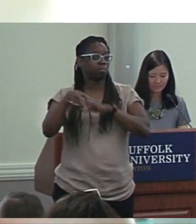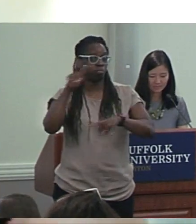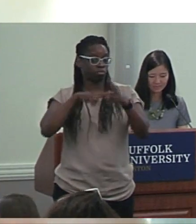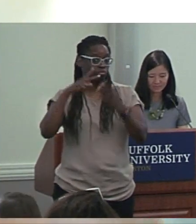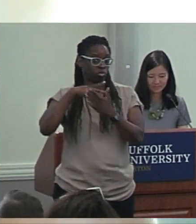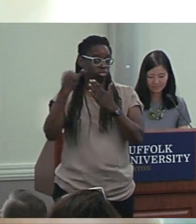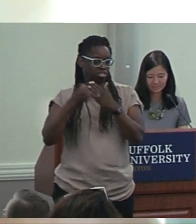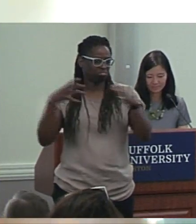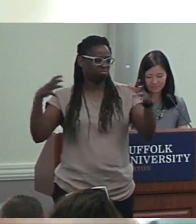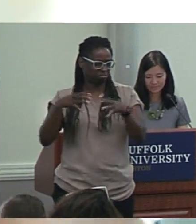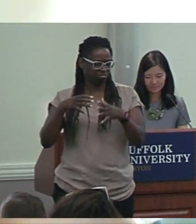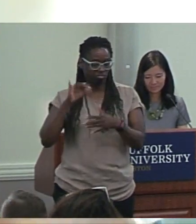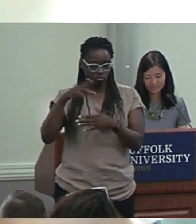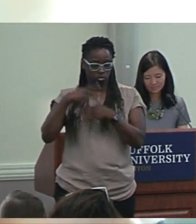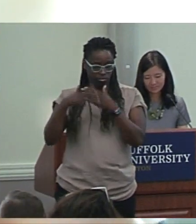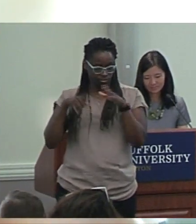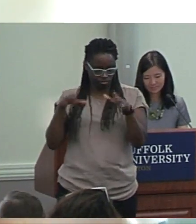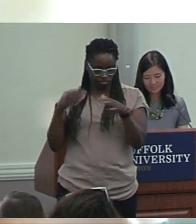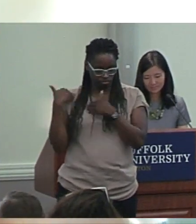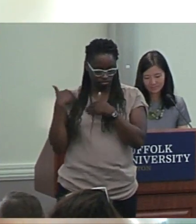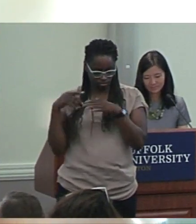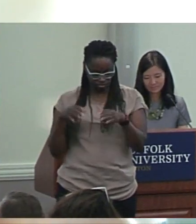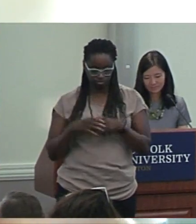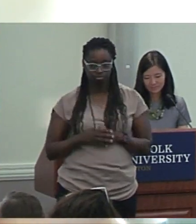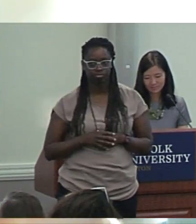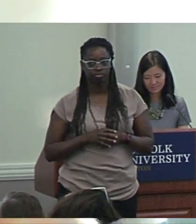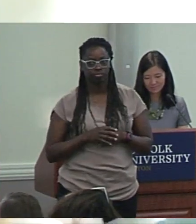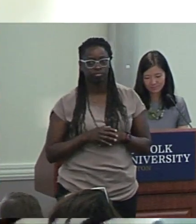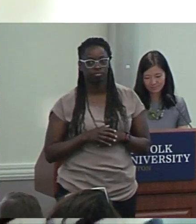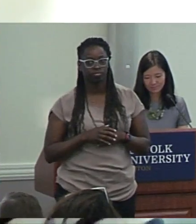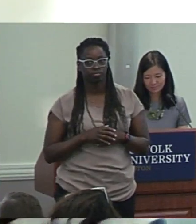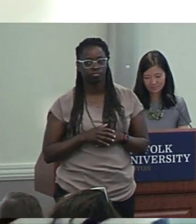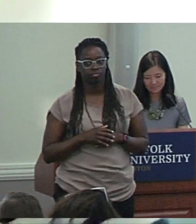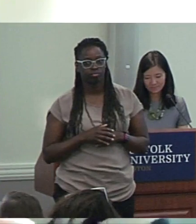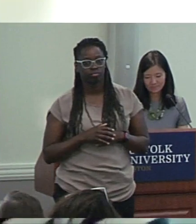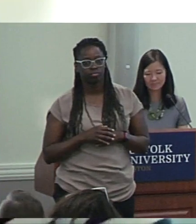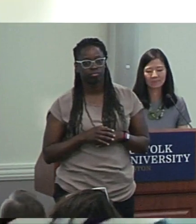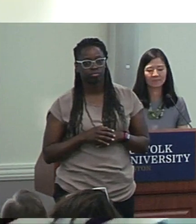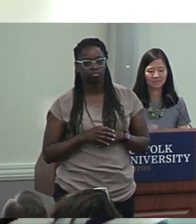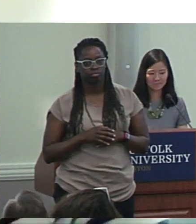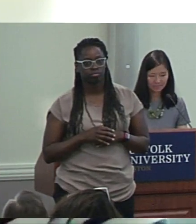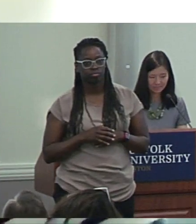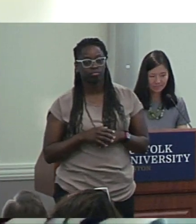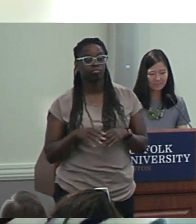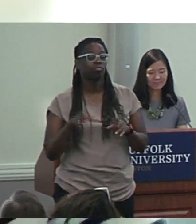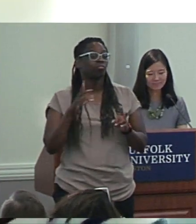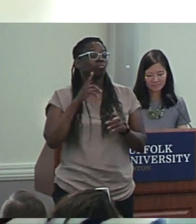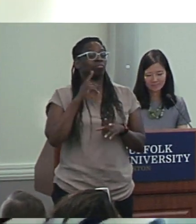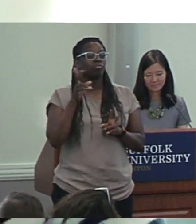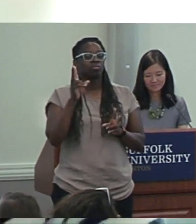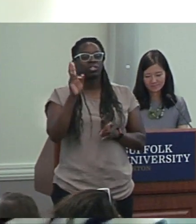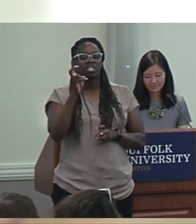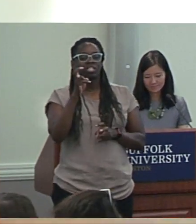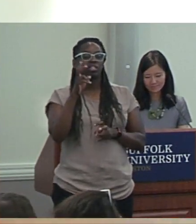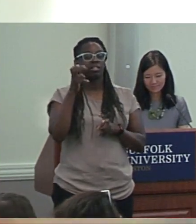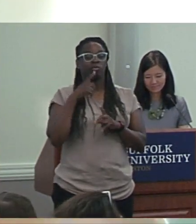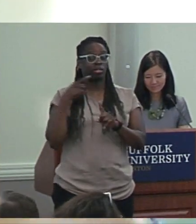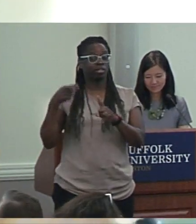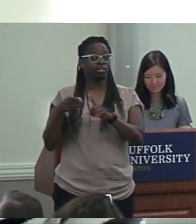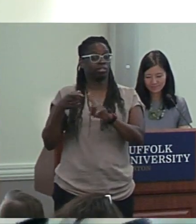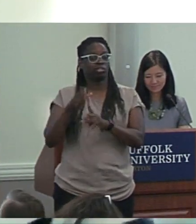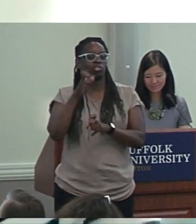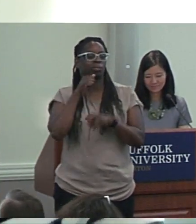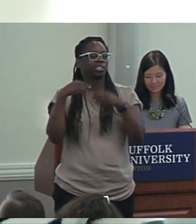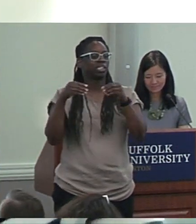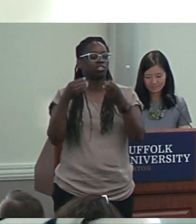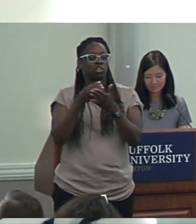is a very, very cool, very extensive secret shopper program for riders with disabilities.